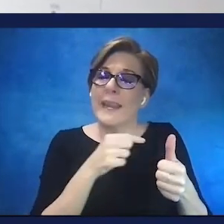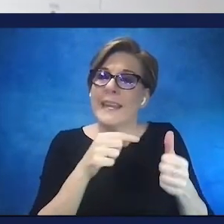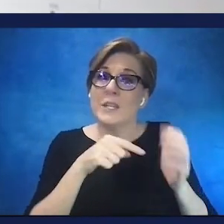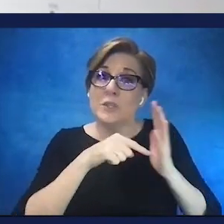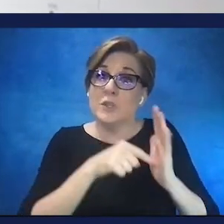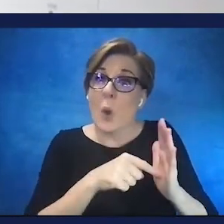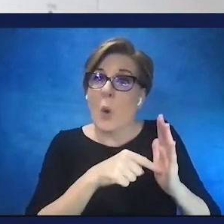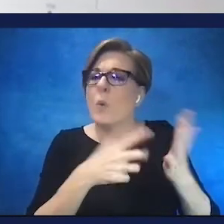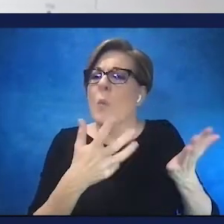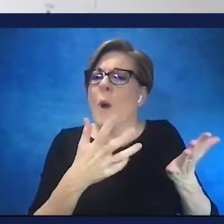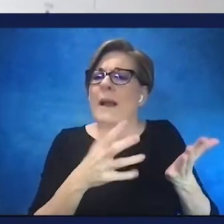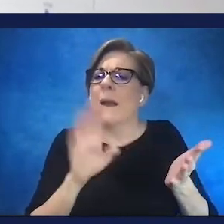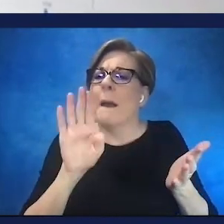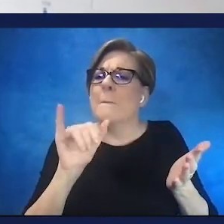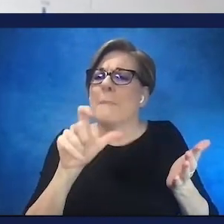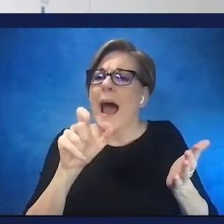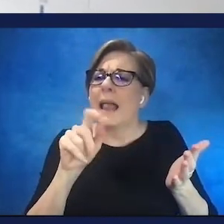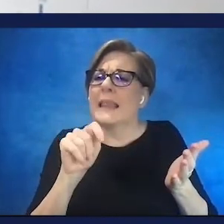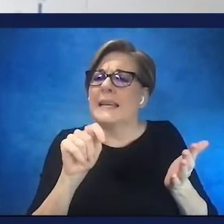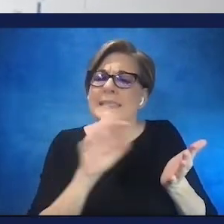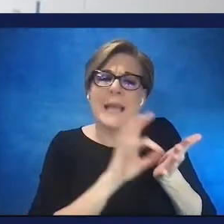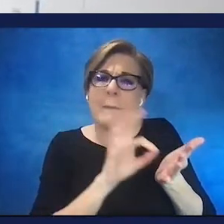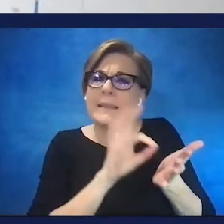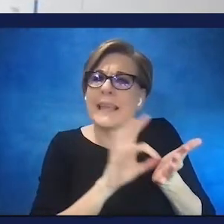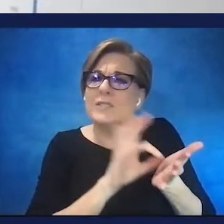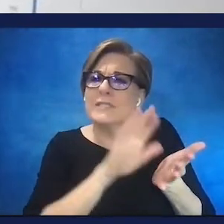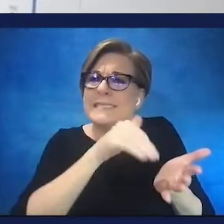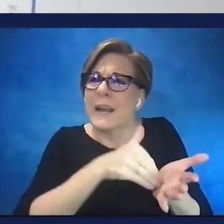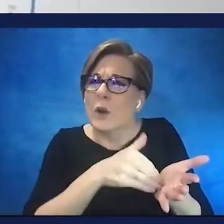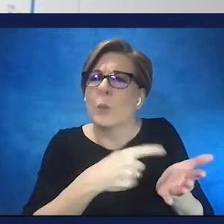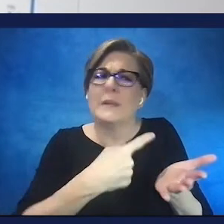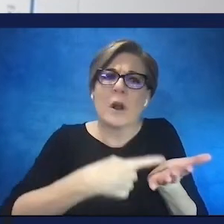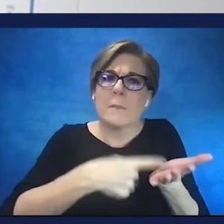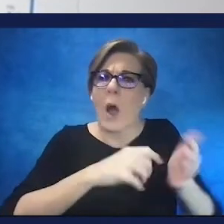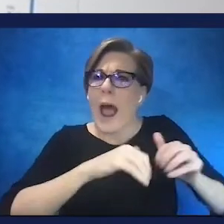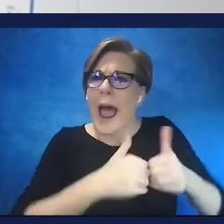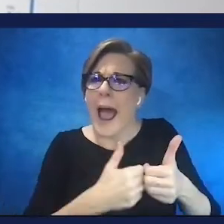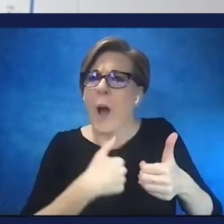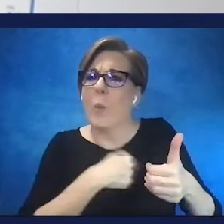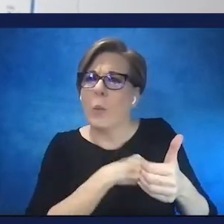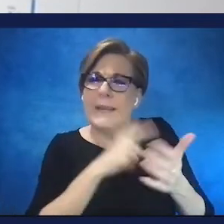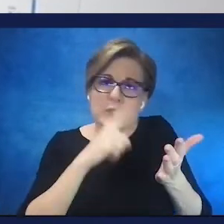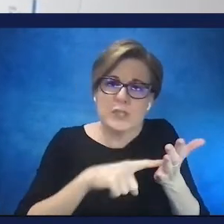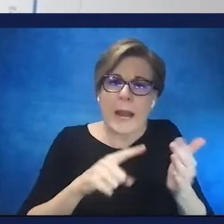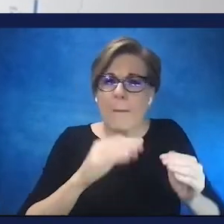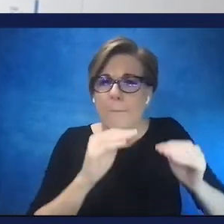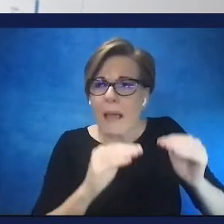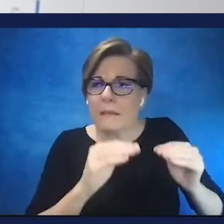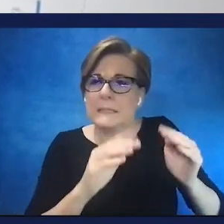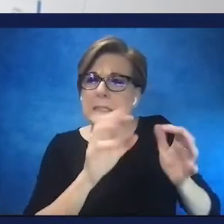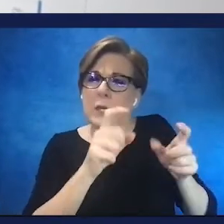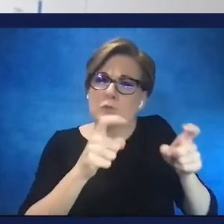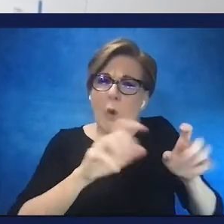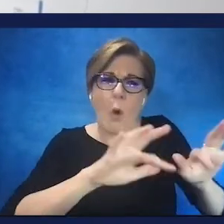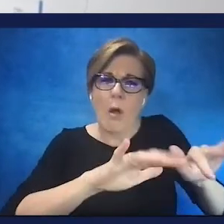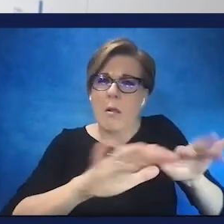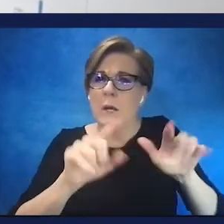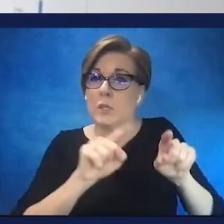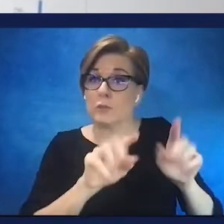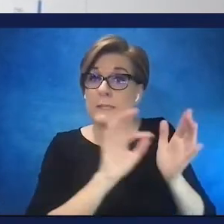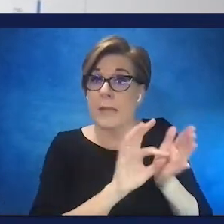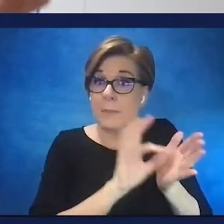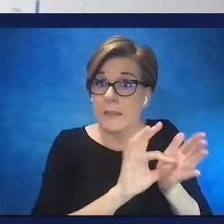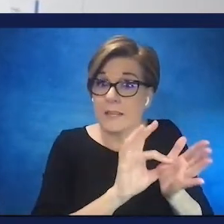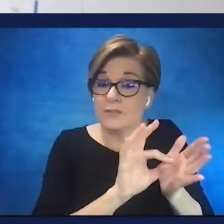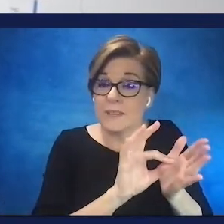bringing you into our ballot tabulation center, where we talked about all the layers of controls and checks and balances that we have through the tabulation